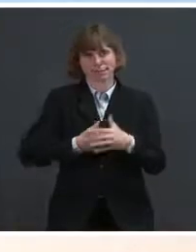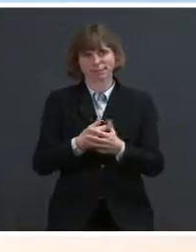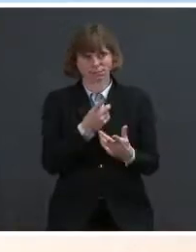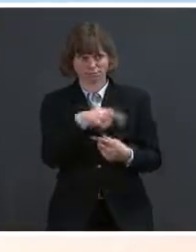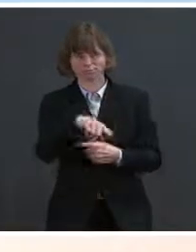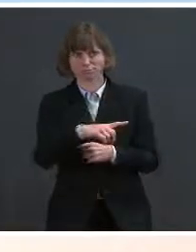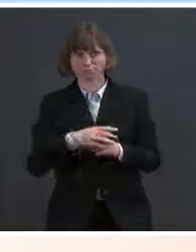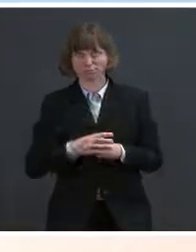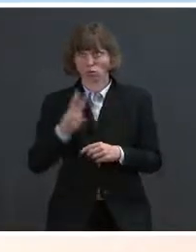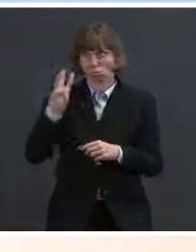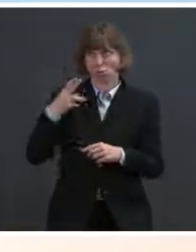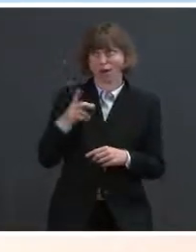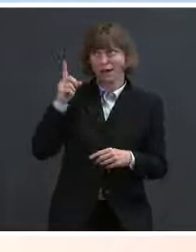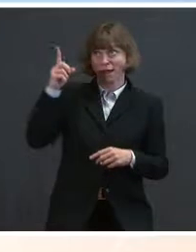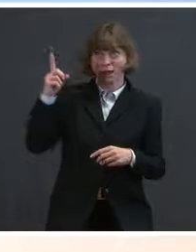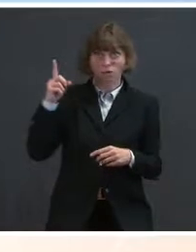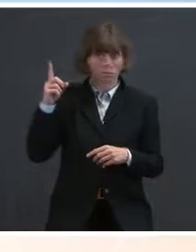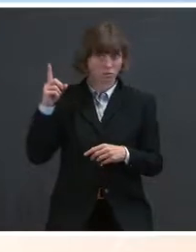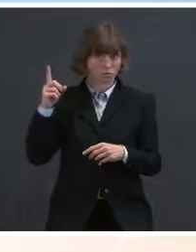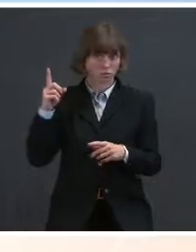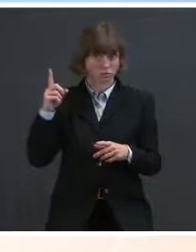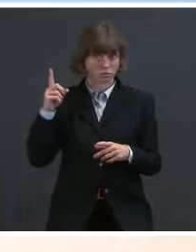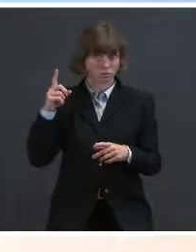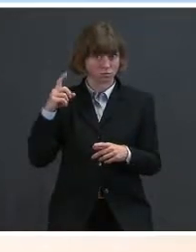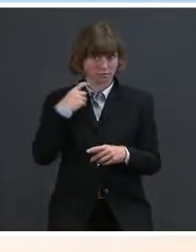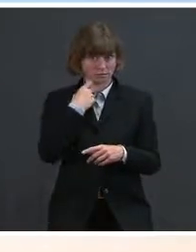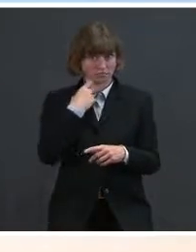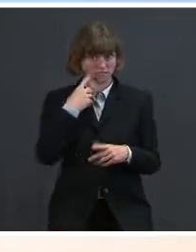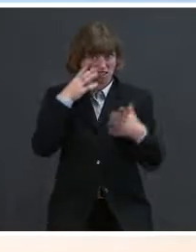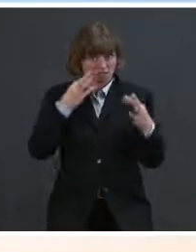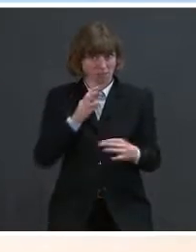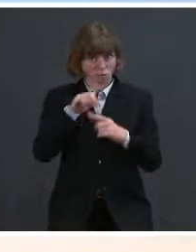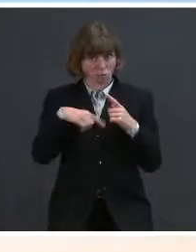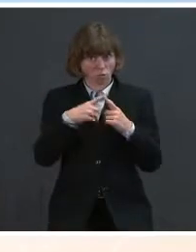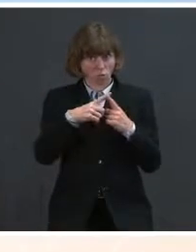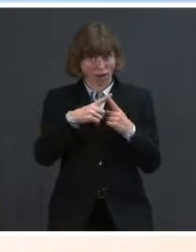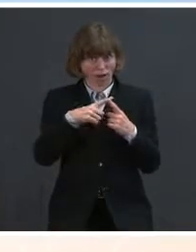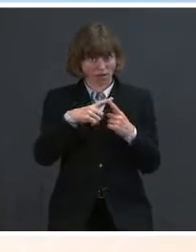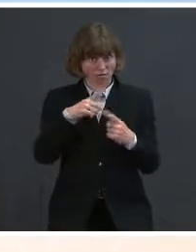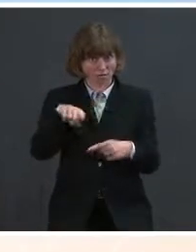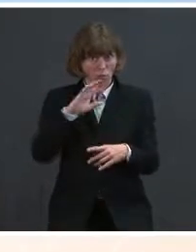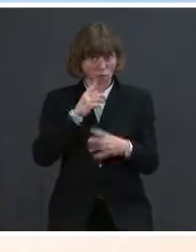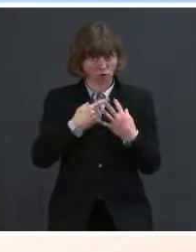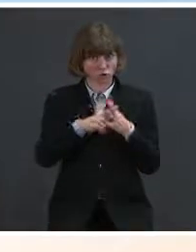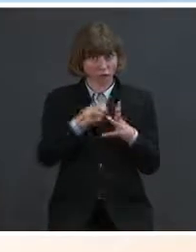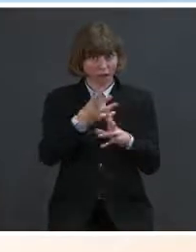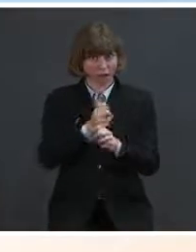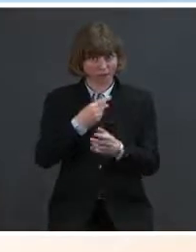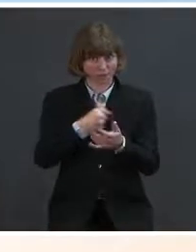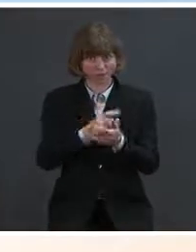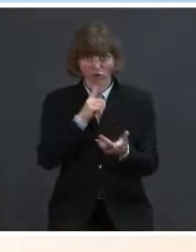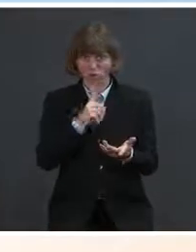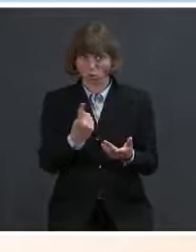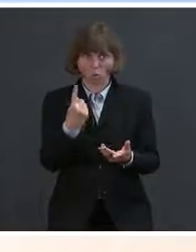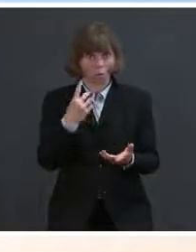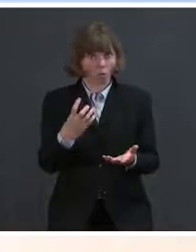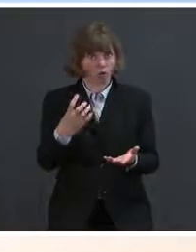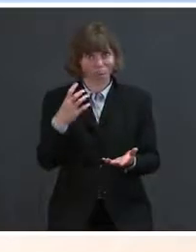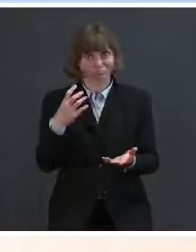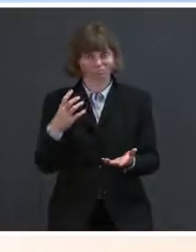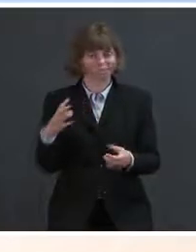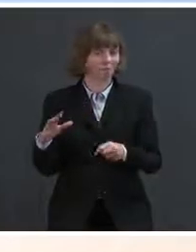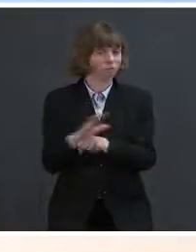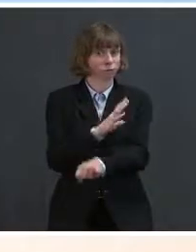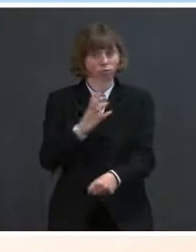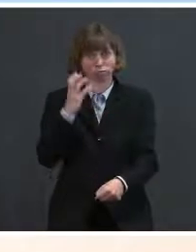House been able to determine when they'll be able to start getting money from that aid? Will it be in one large chunk from municipalities and states, or will it